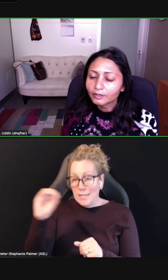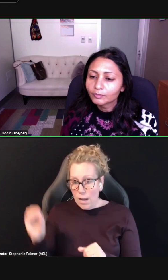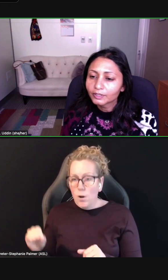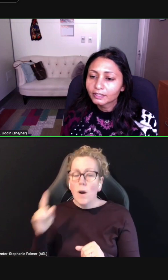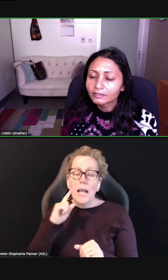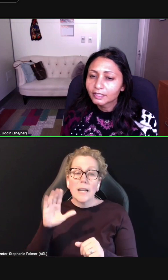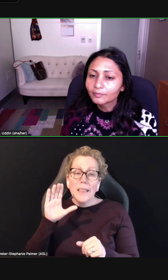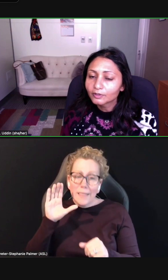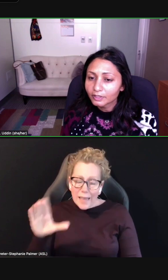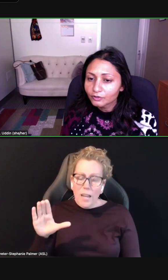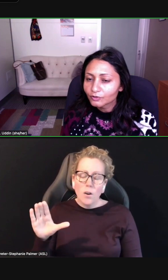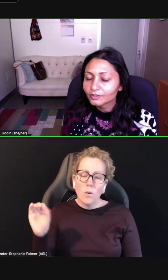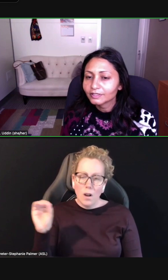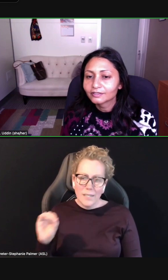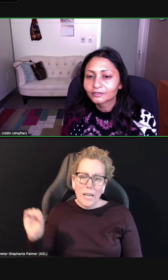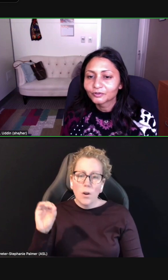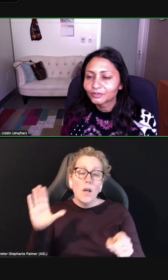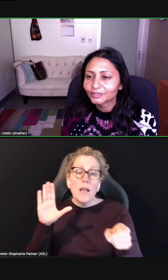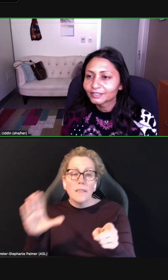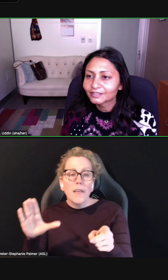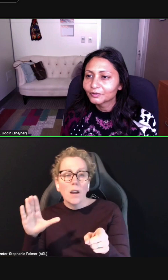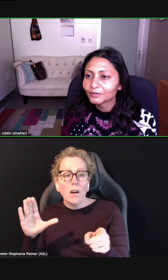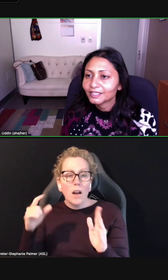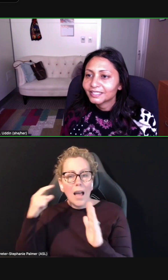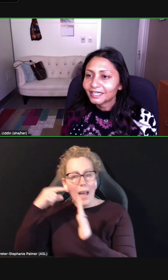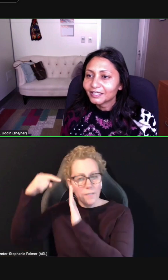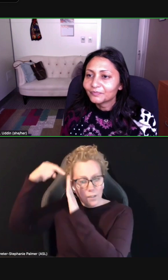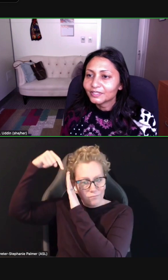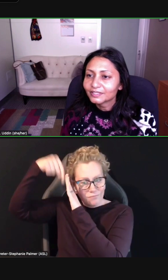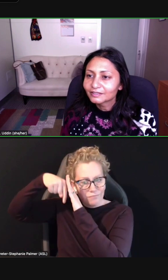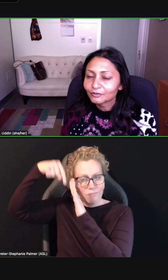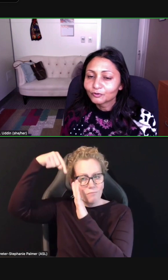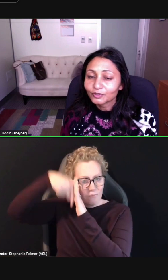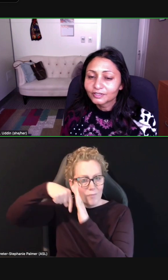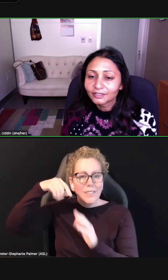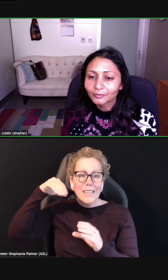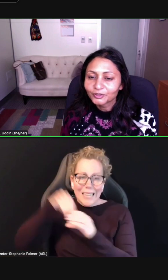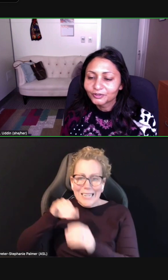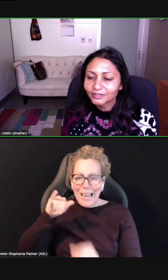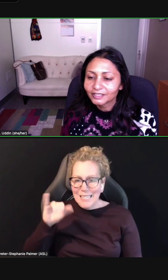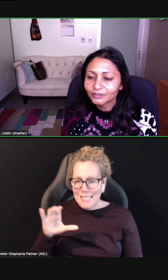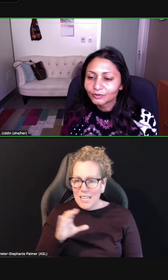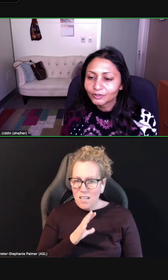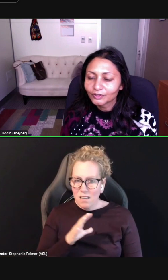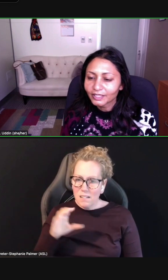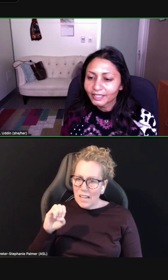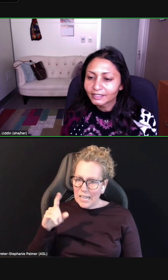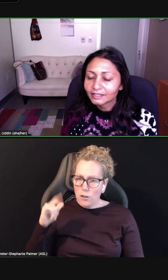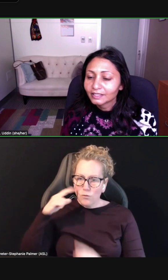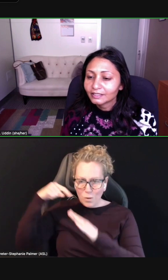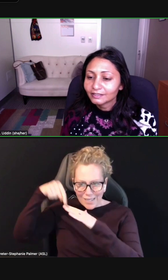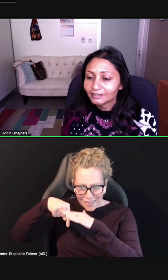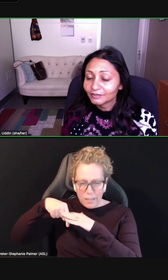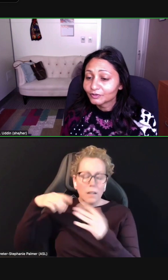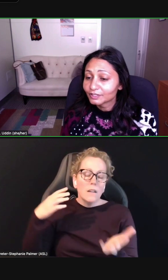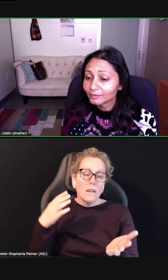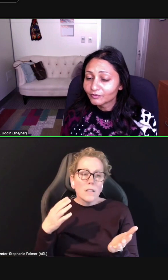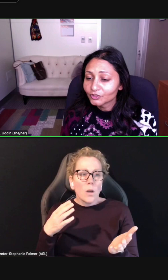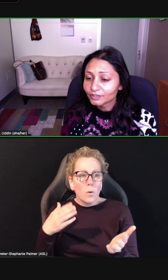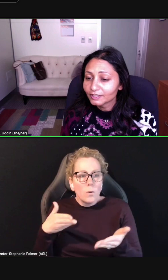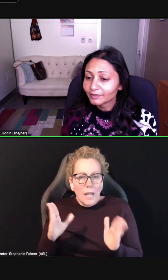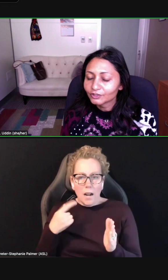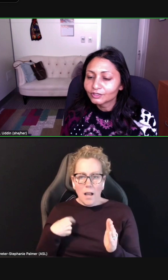the few that plants depth electrodes in the insular cortex. So this affords the opportunity to look at the